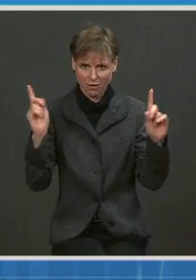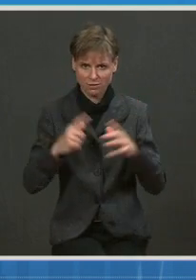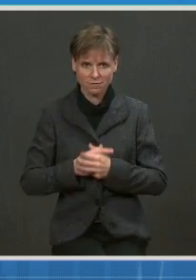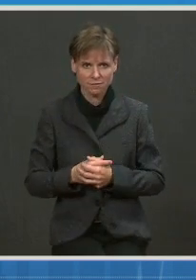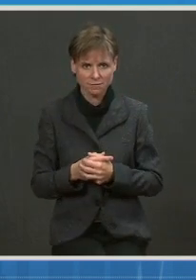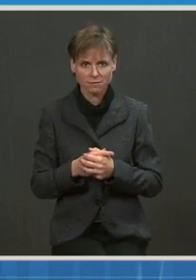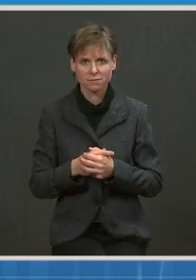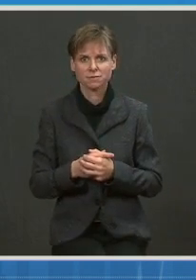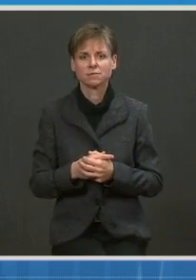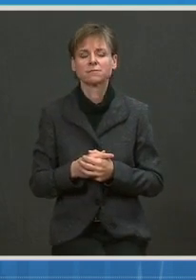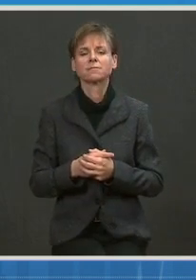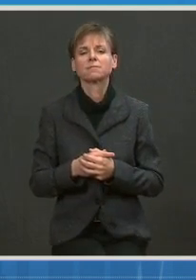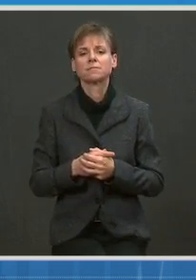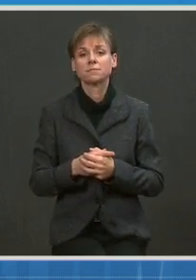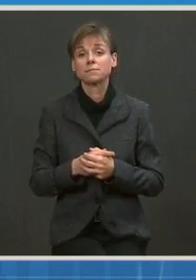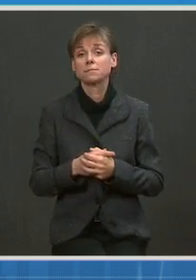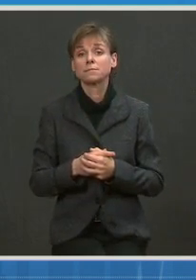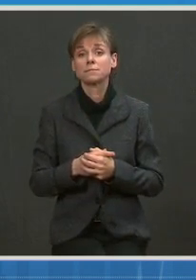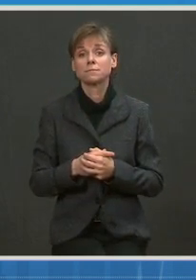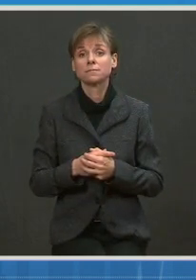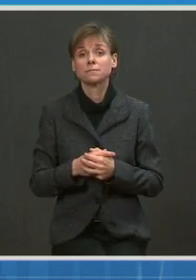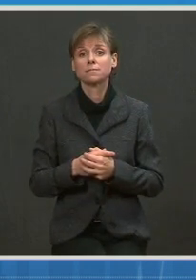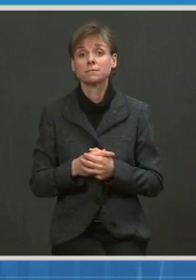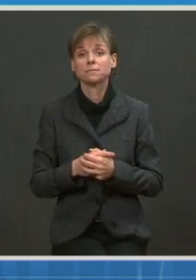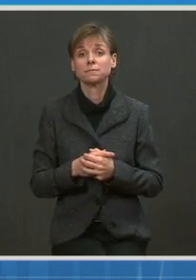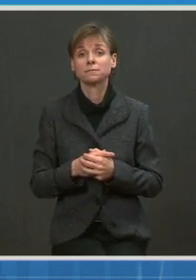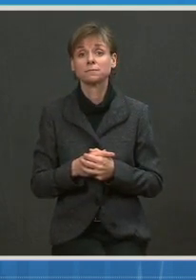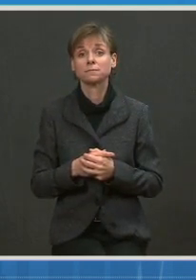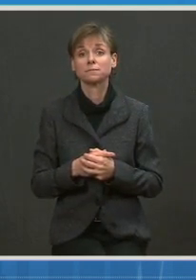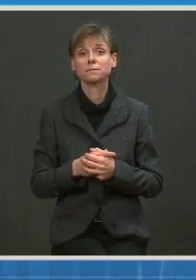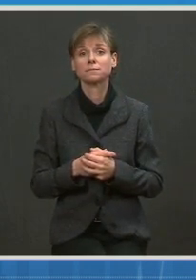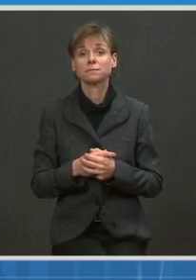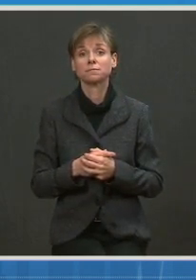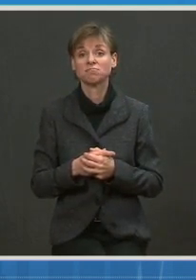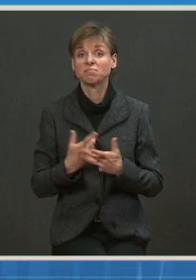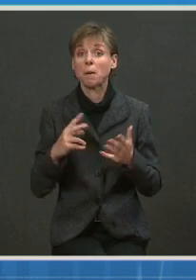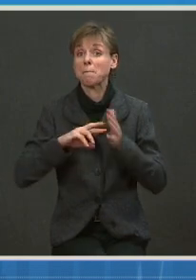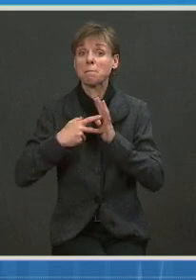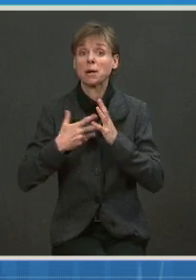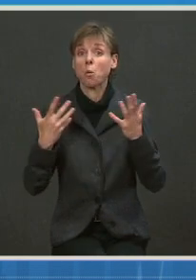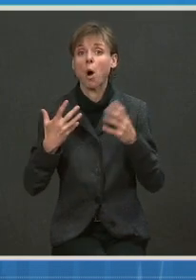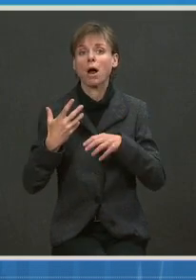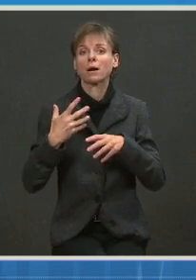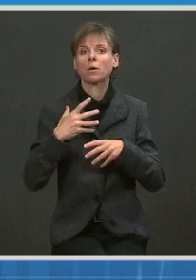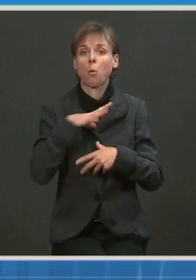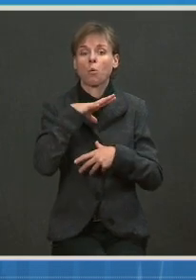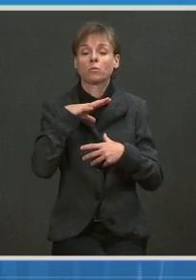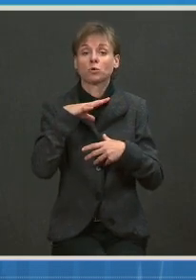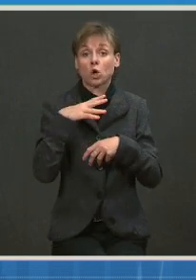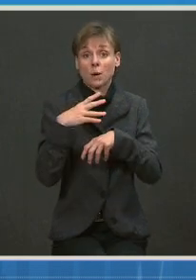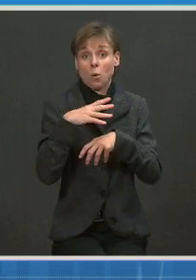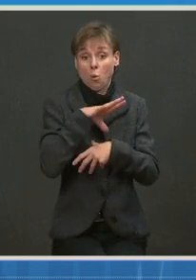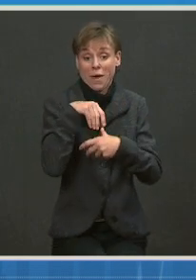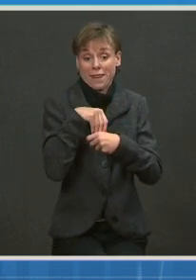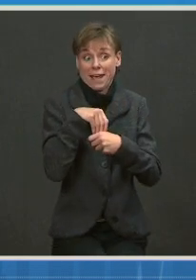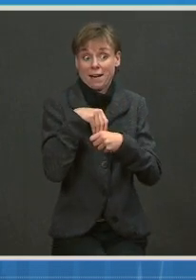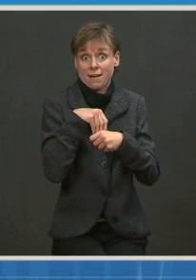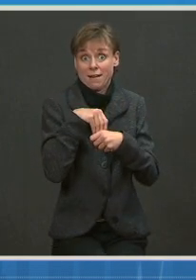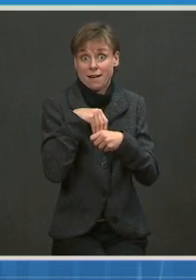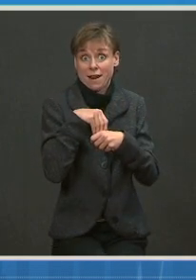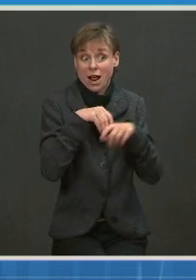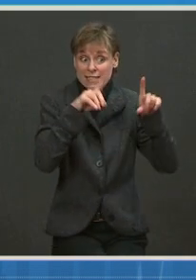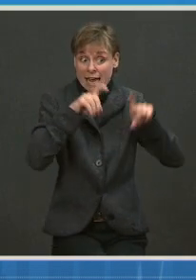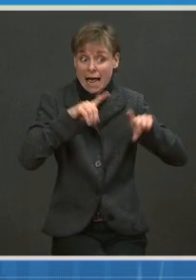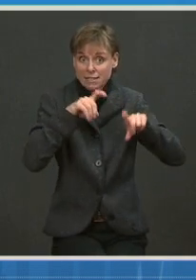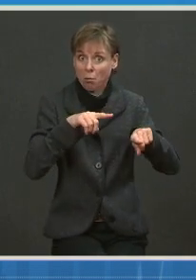namely within the context of the clinical trial, they work. Now the question is, what happens when you get out